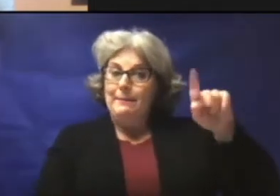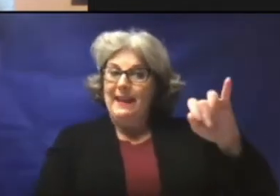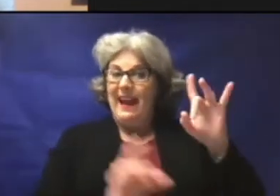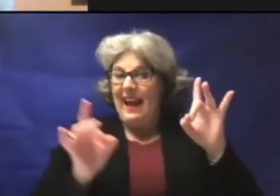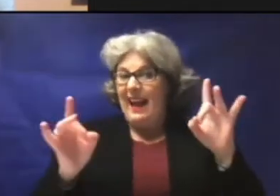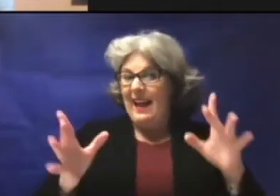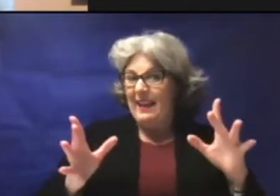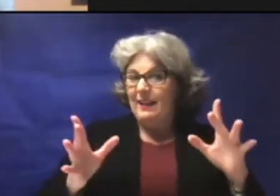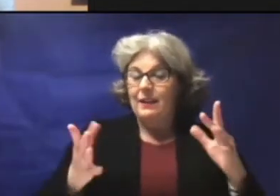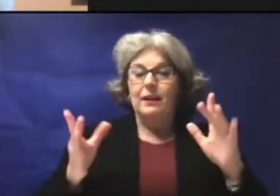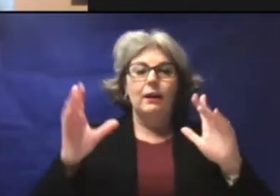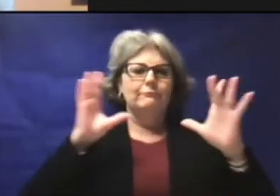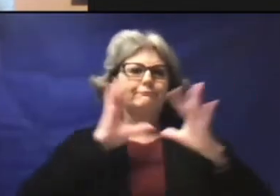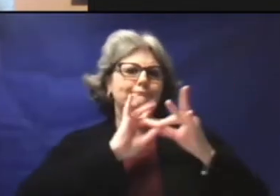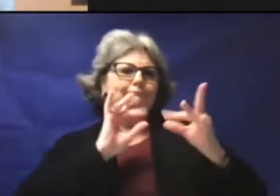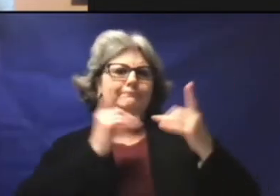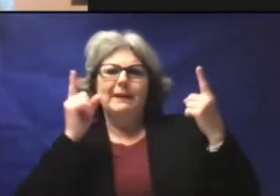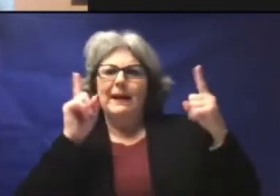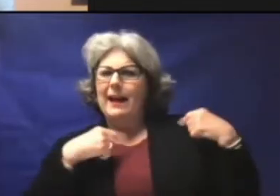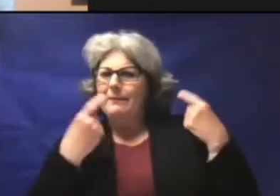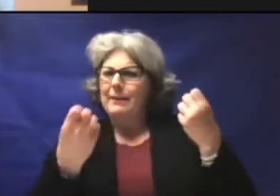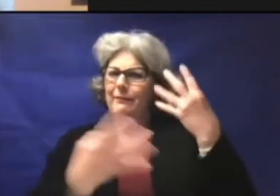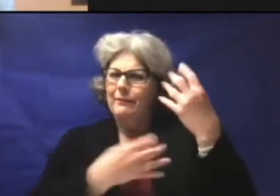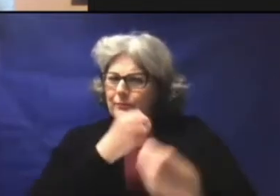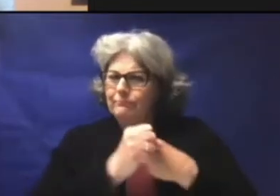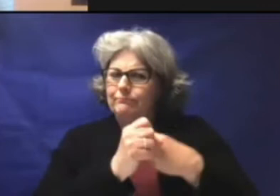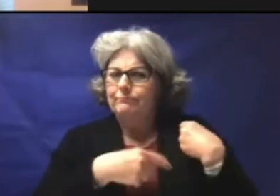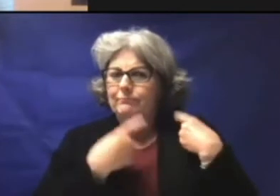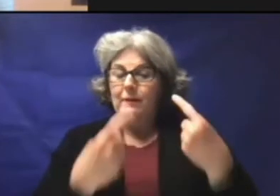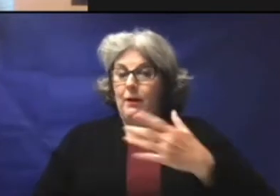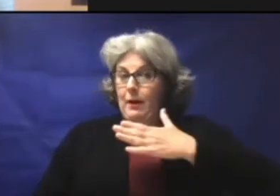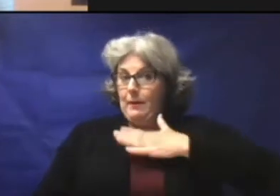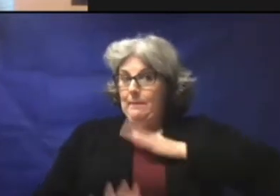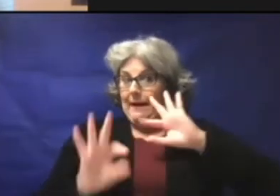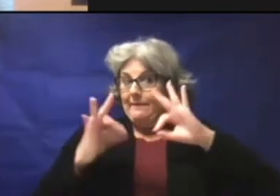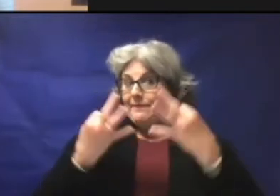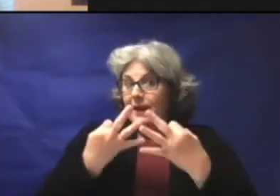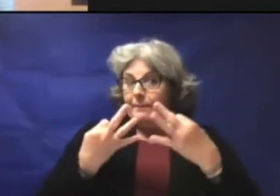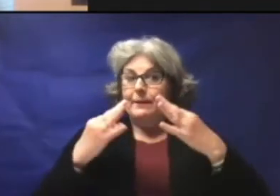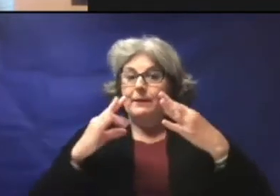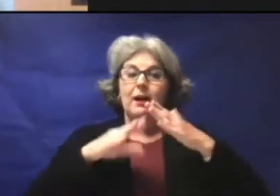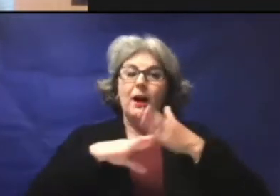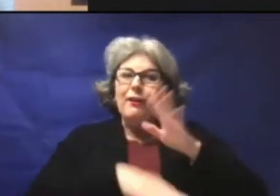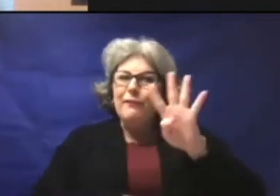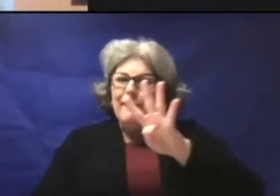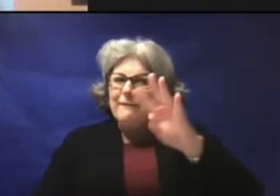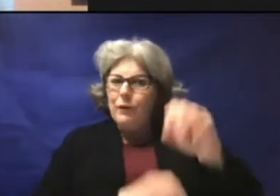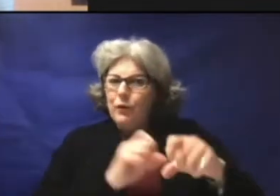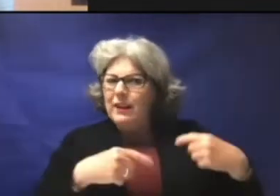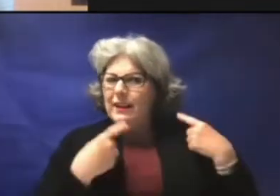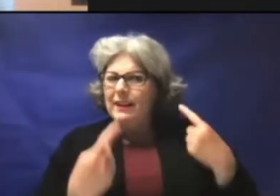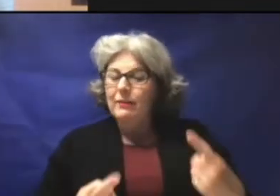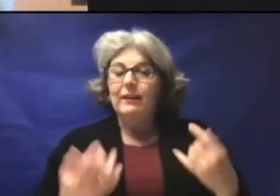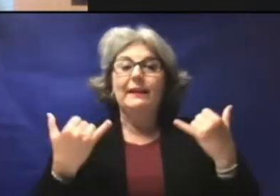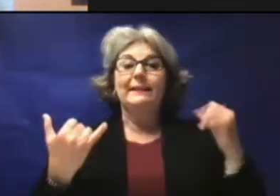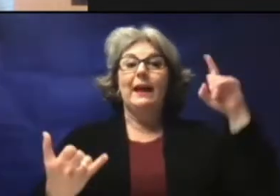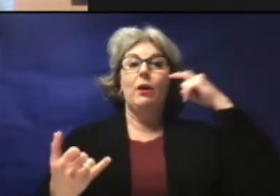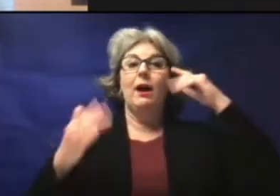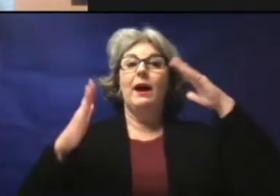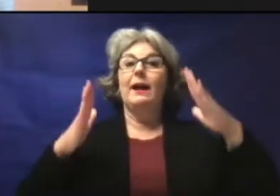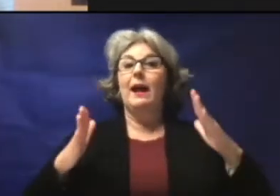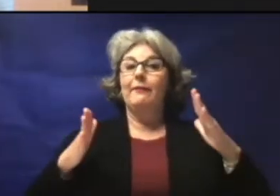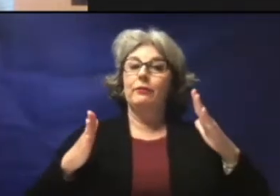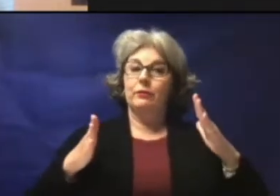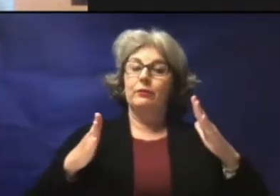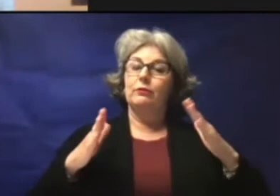we are all hearing that this has been going on for decades. For my family and my community, over 40 years. We now have a governor that is